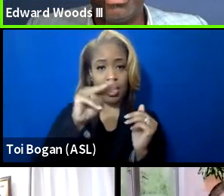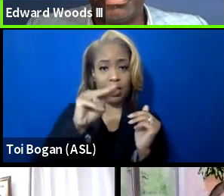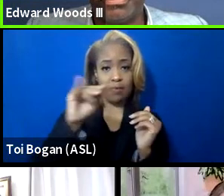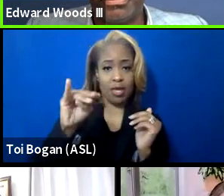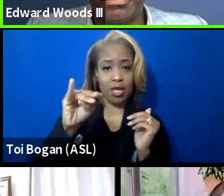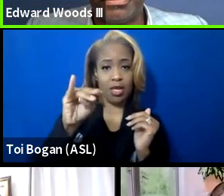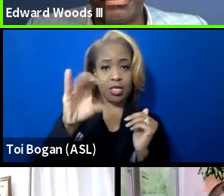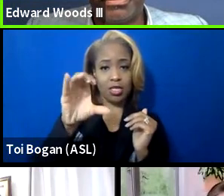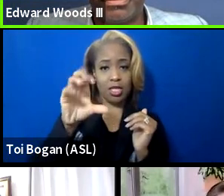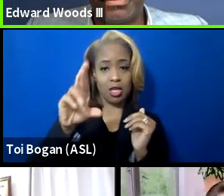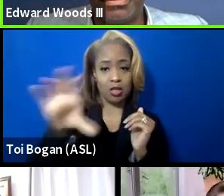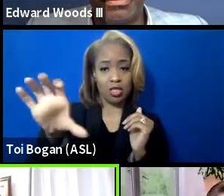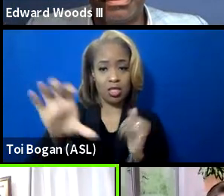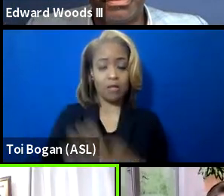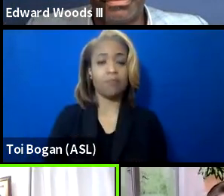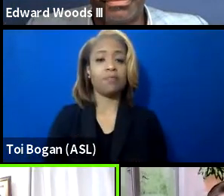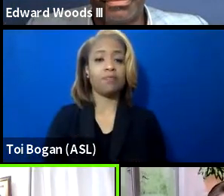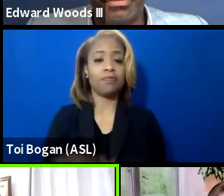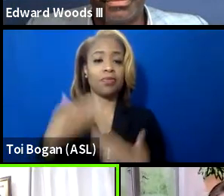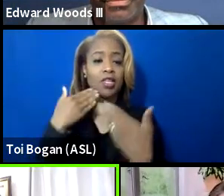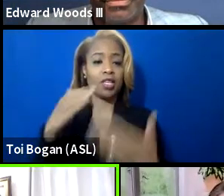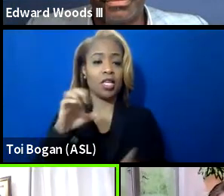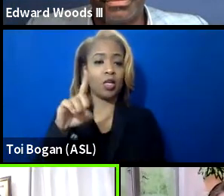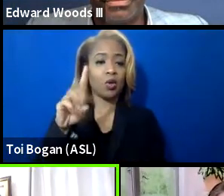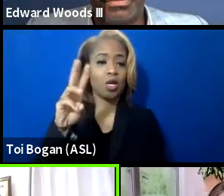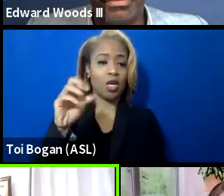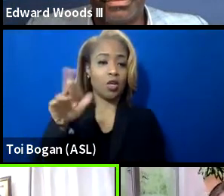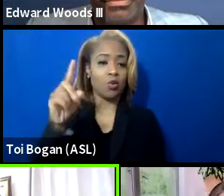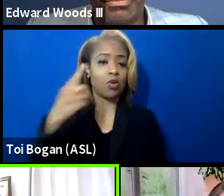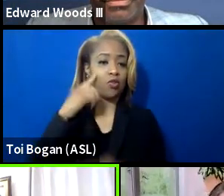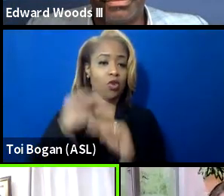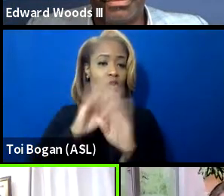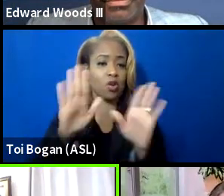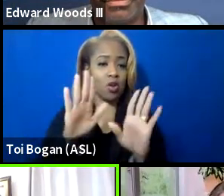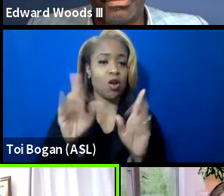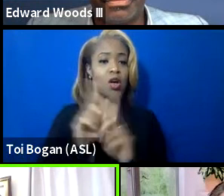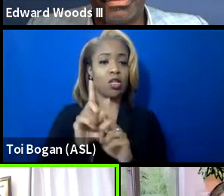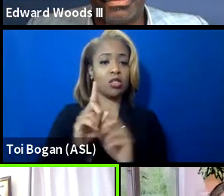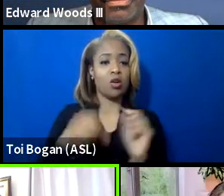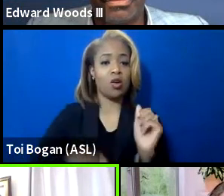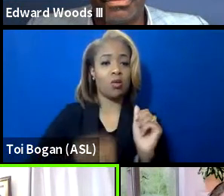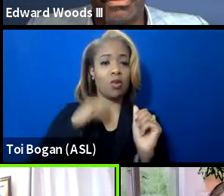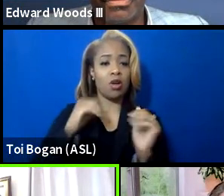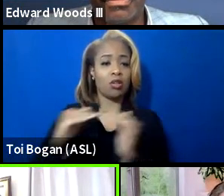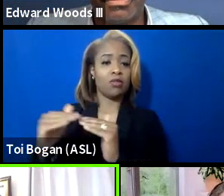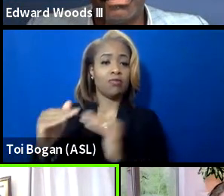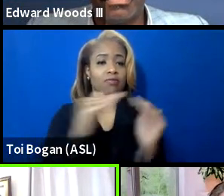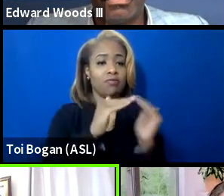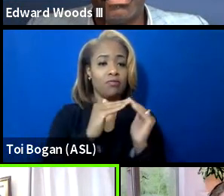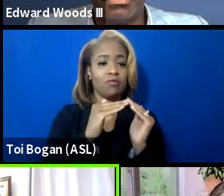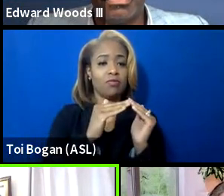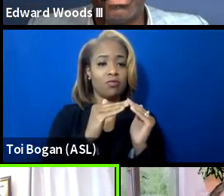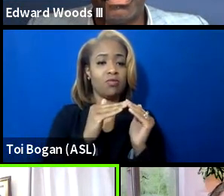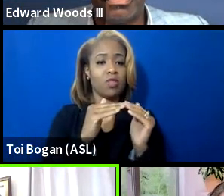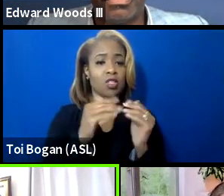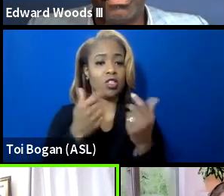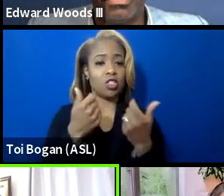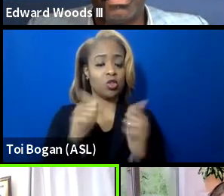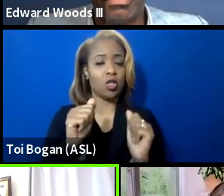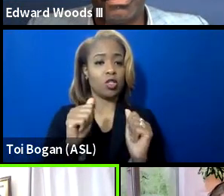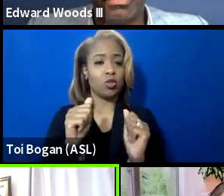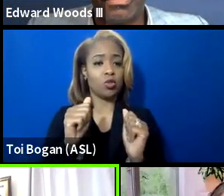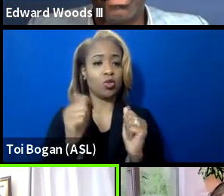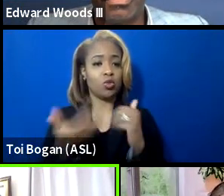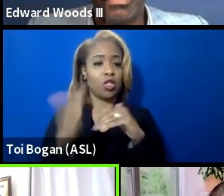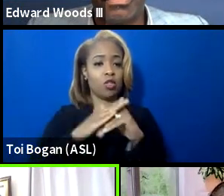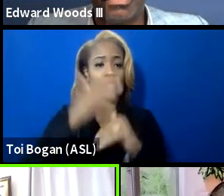MICRC. Thank you, Edward, for that clarification. Also, I'm very proud of my peers and the work that we've been doing to bring engagement awareness. So